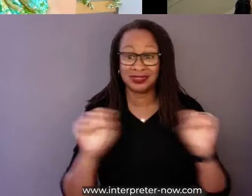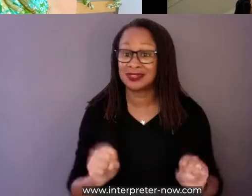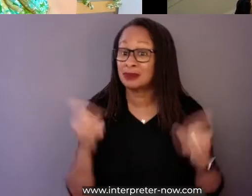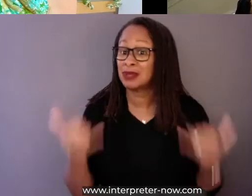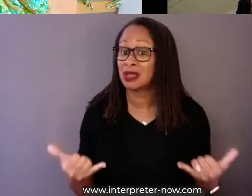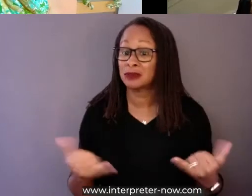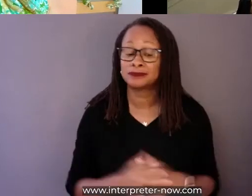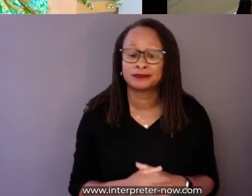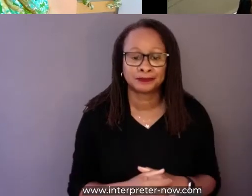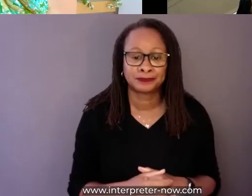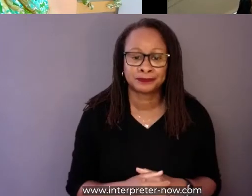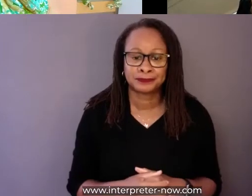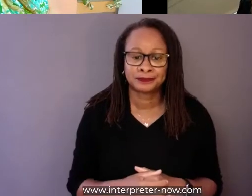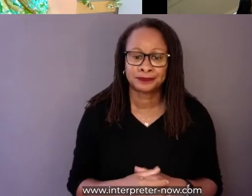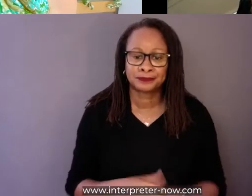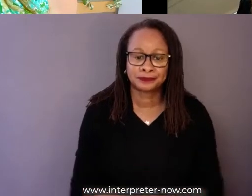And